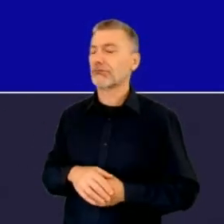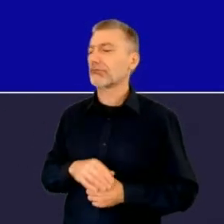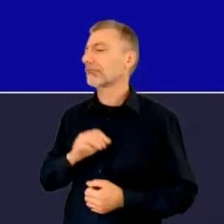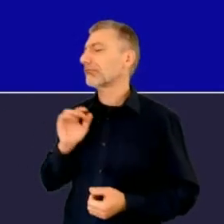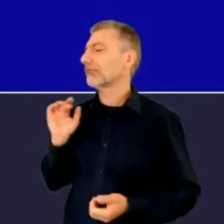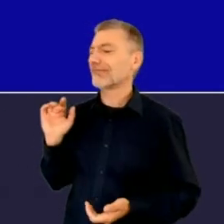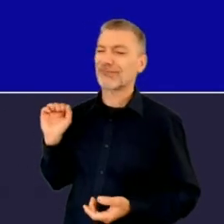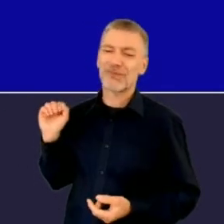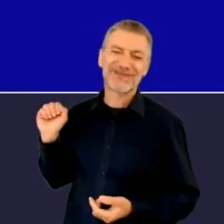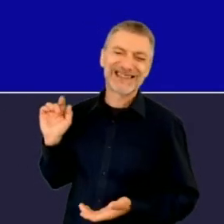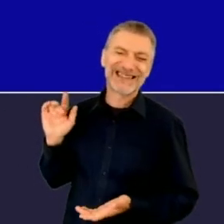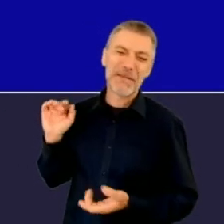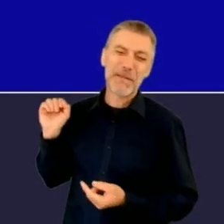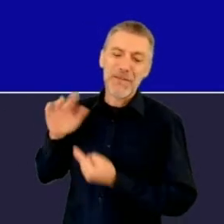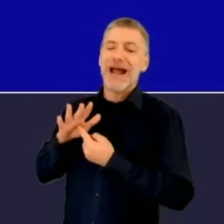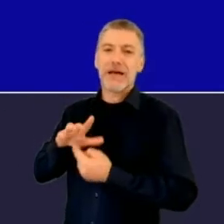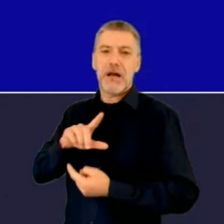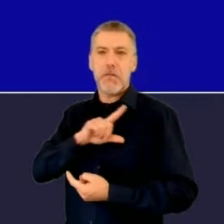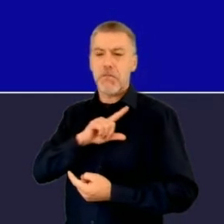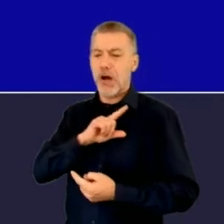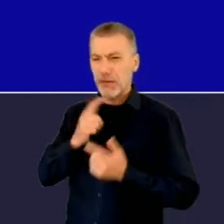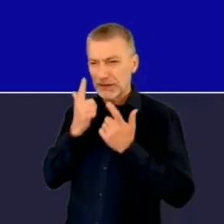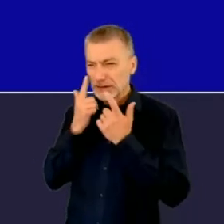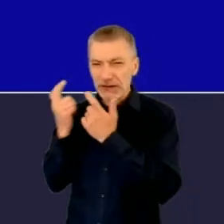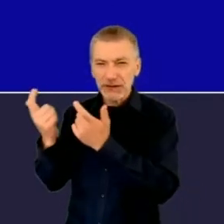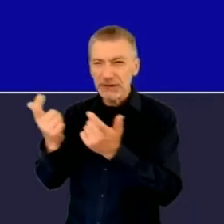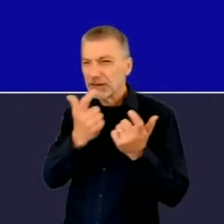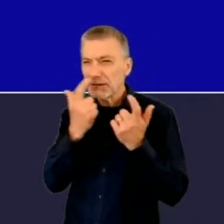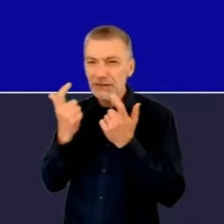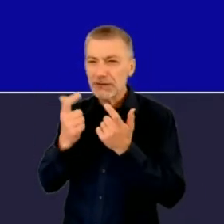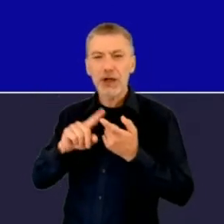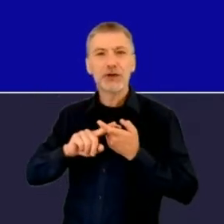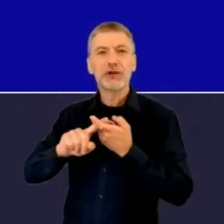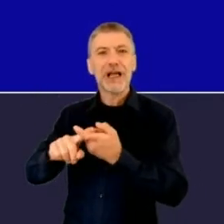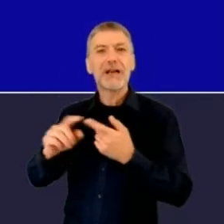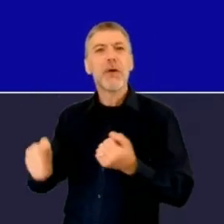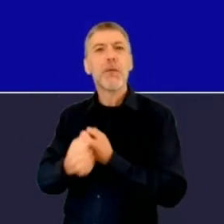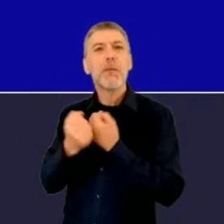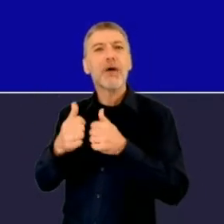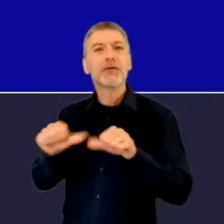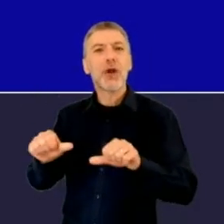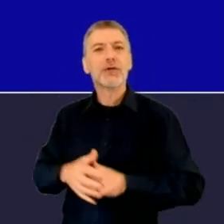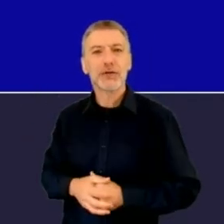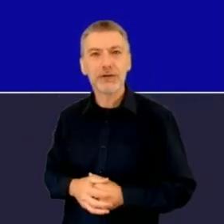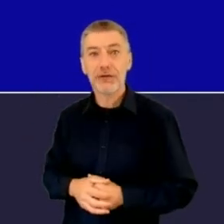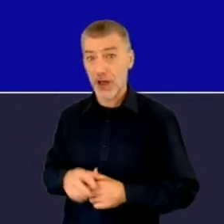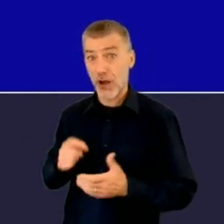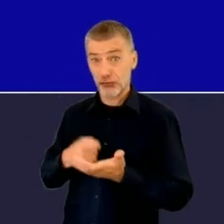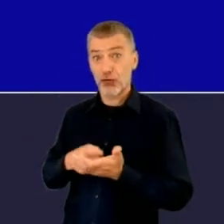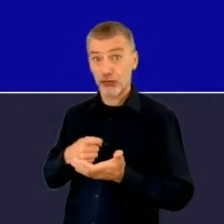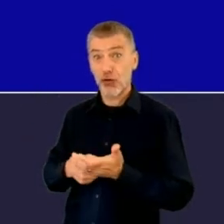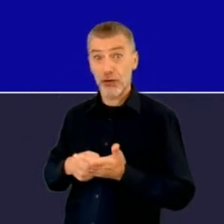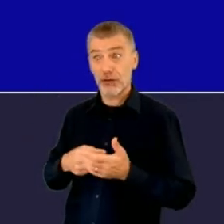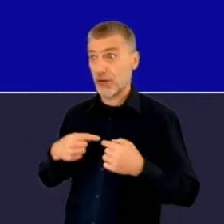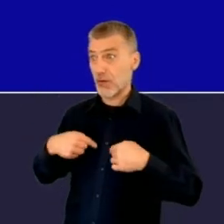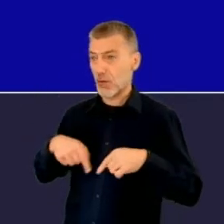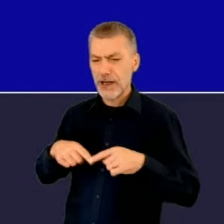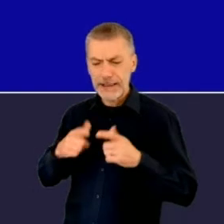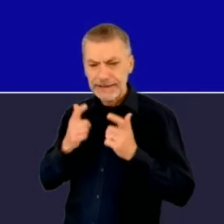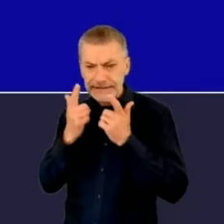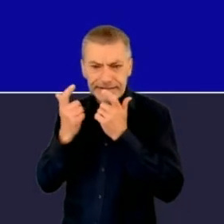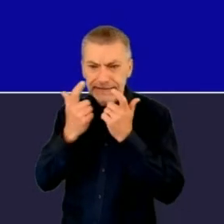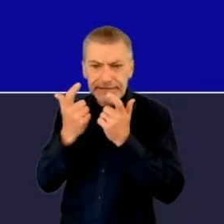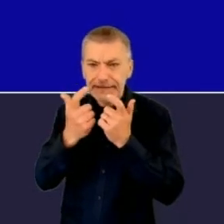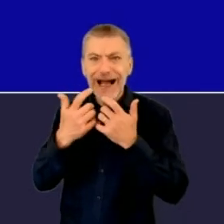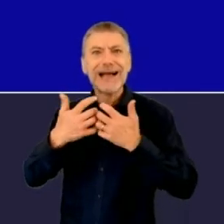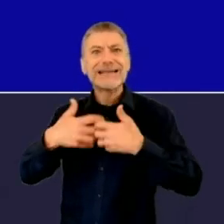find sustainable power solutions, and Rolls-Royce's part of that is finding the technology